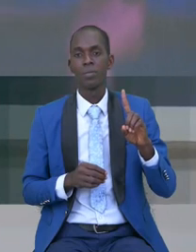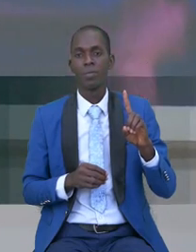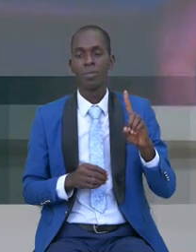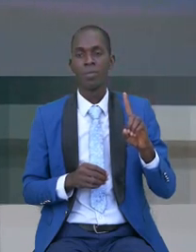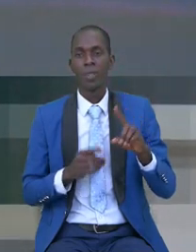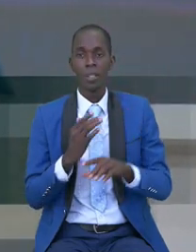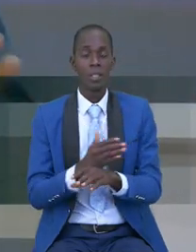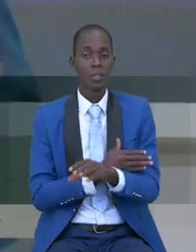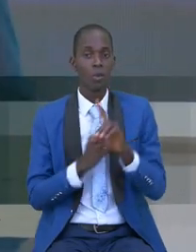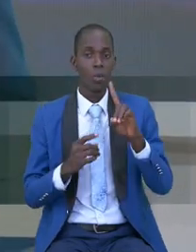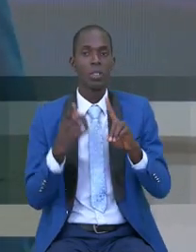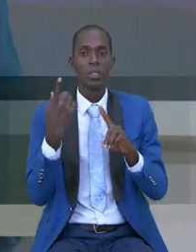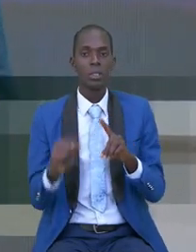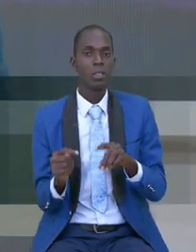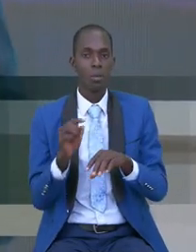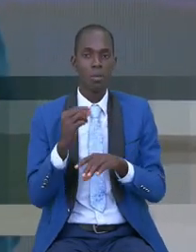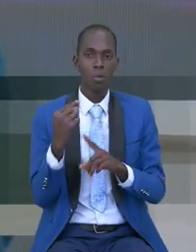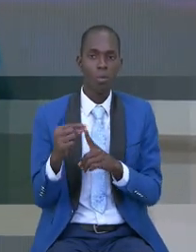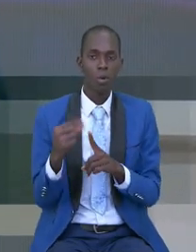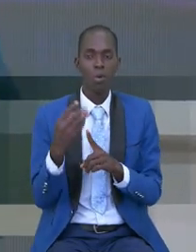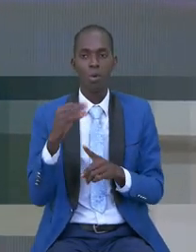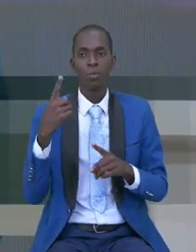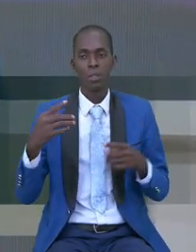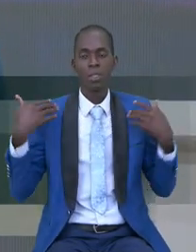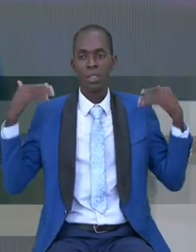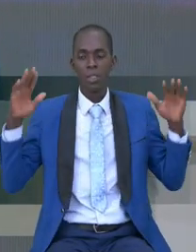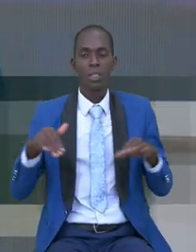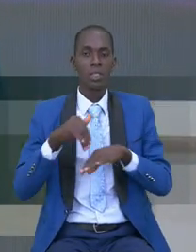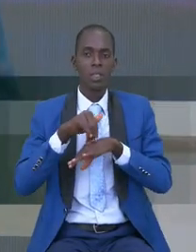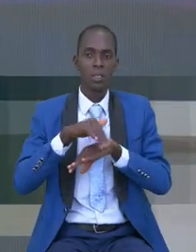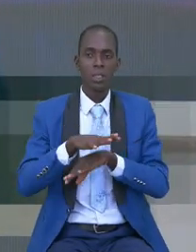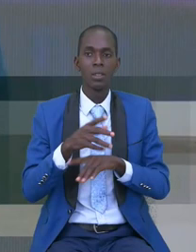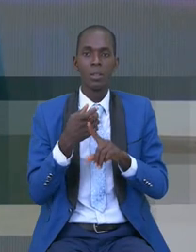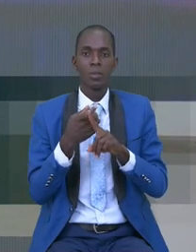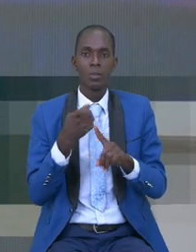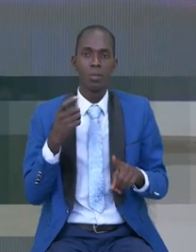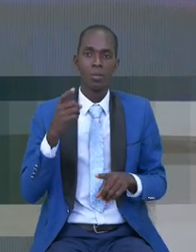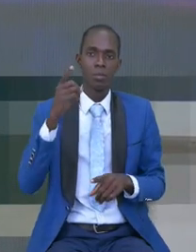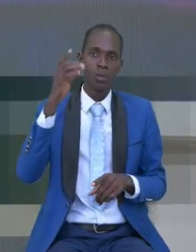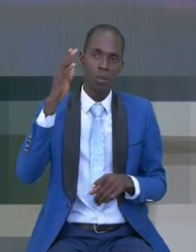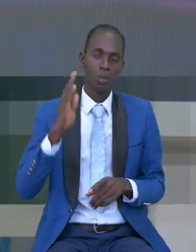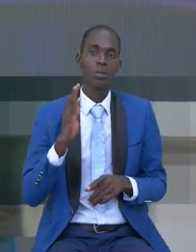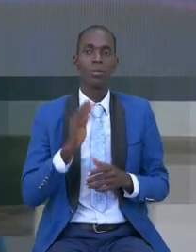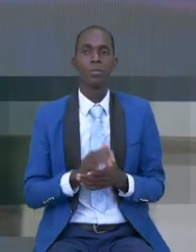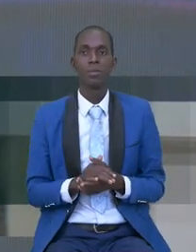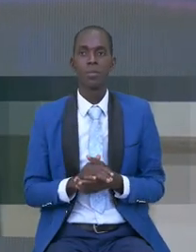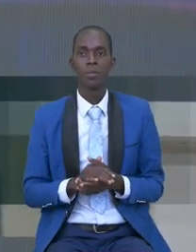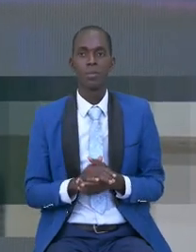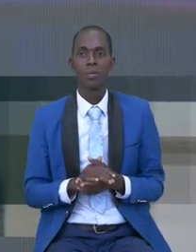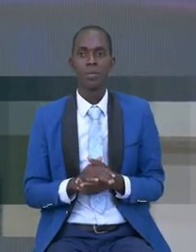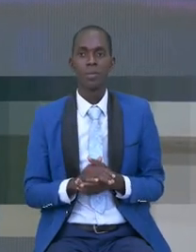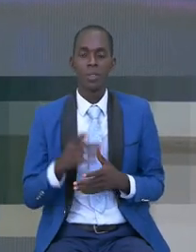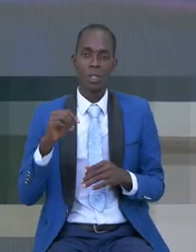at the angels' acknowledgement of the unlimited possibilities in God. And we're looking at the